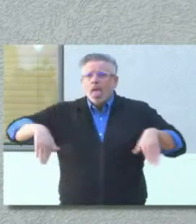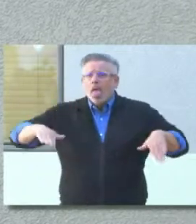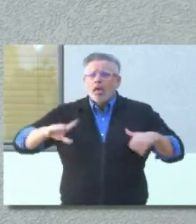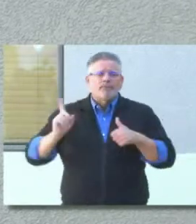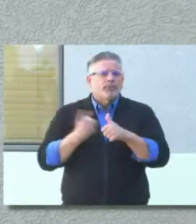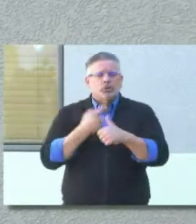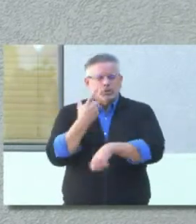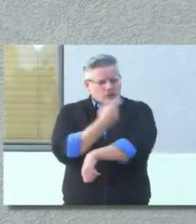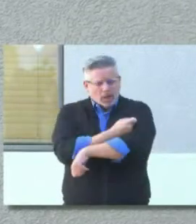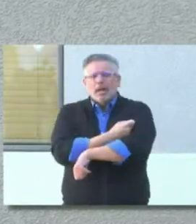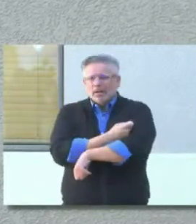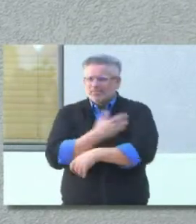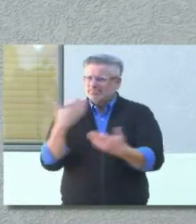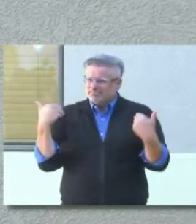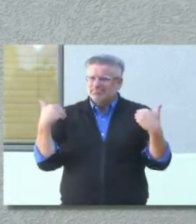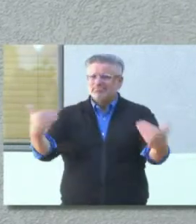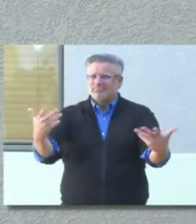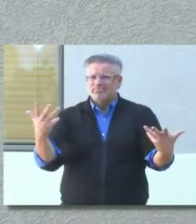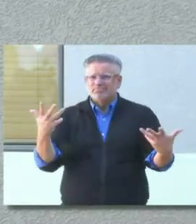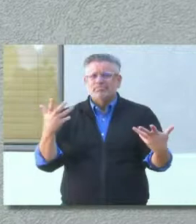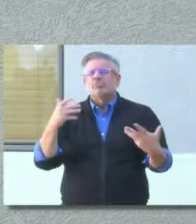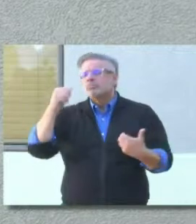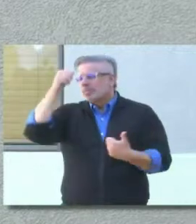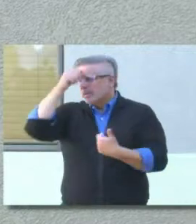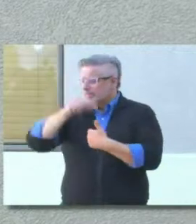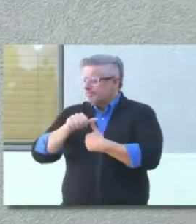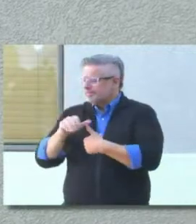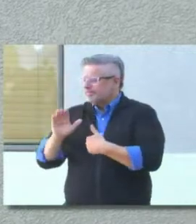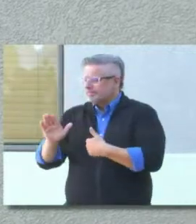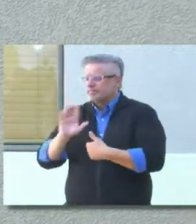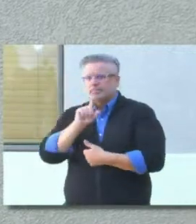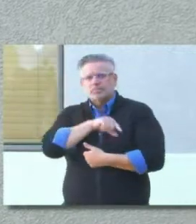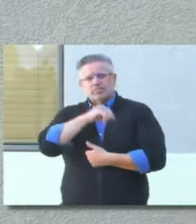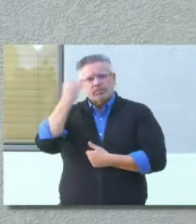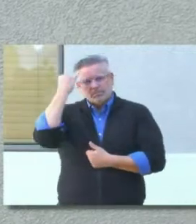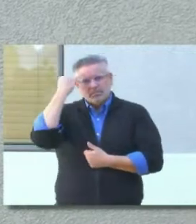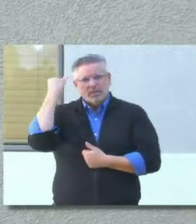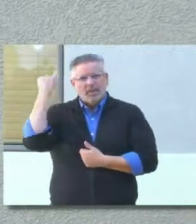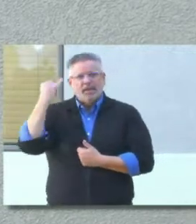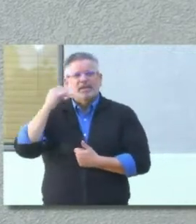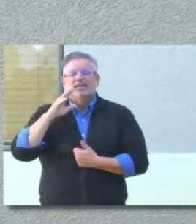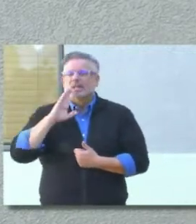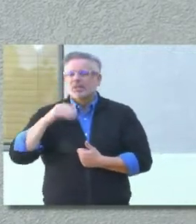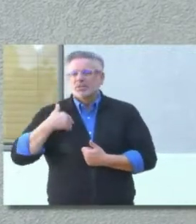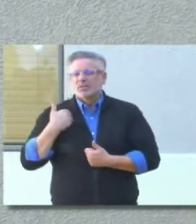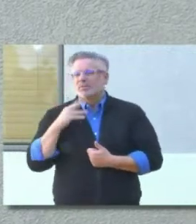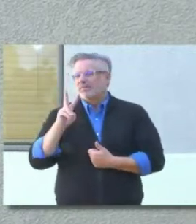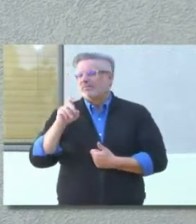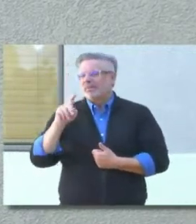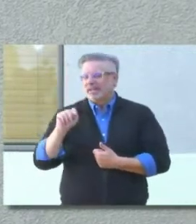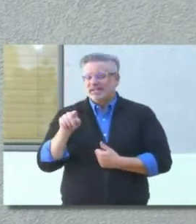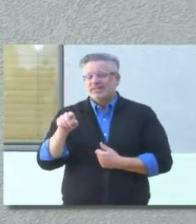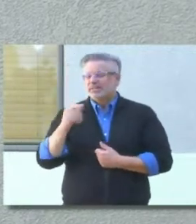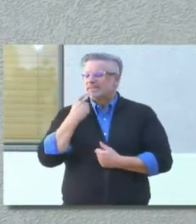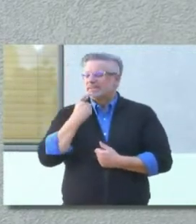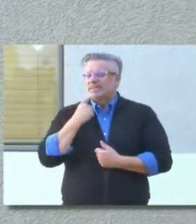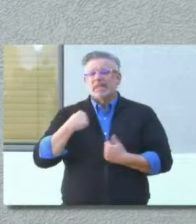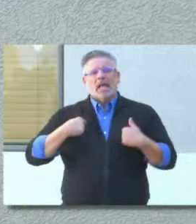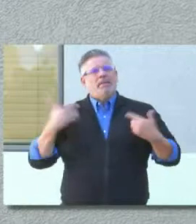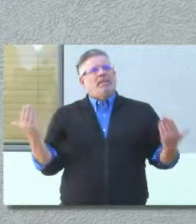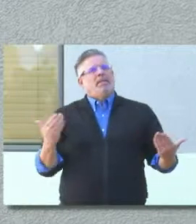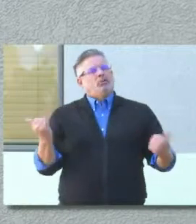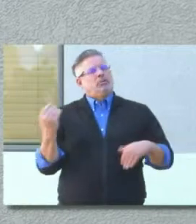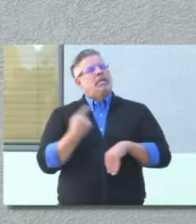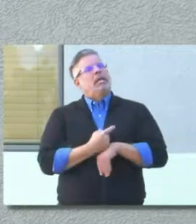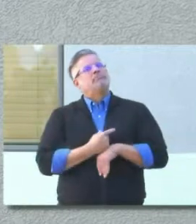young man, not a time of life, but a quality of imagination, a youthful veteran, who said, "I'm here